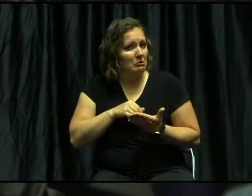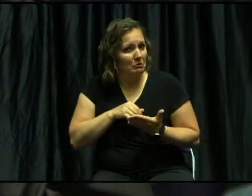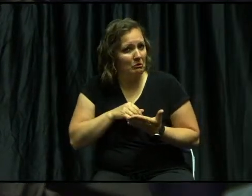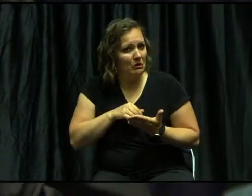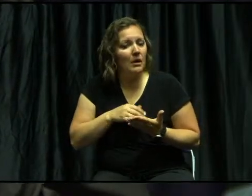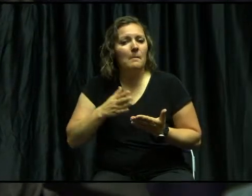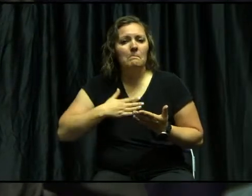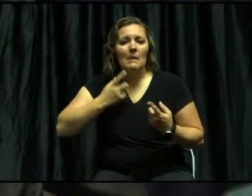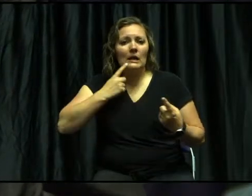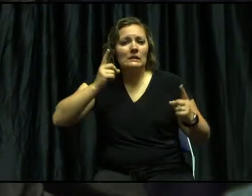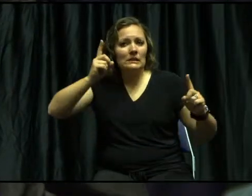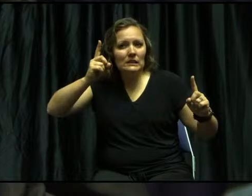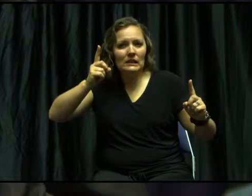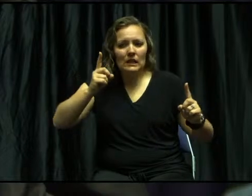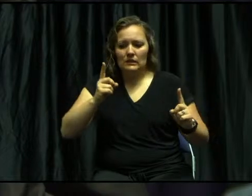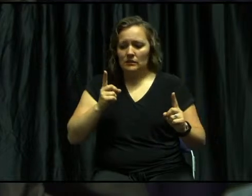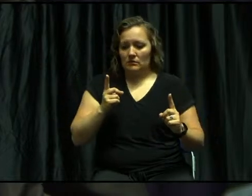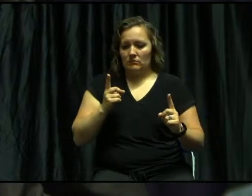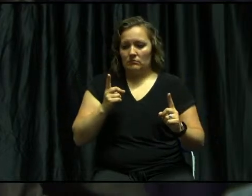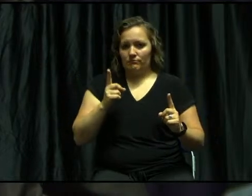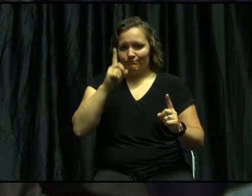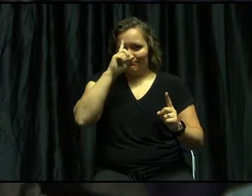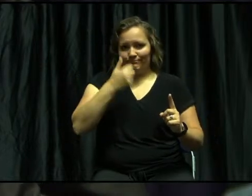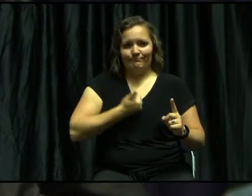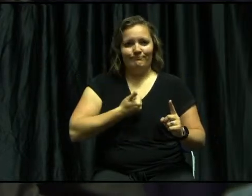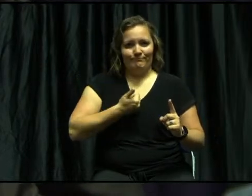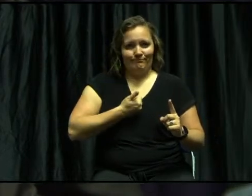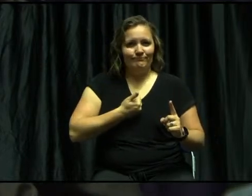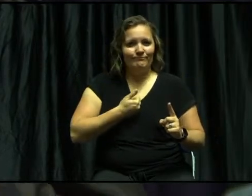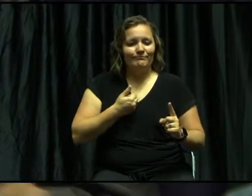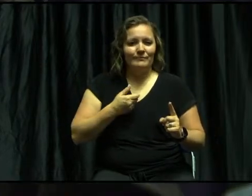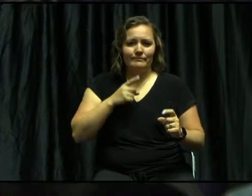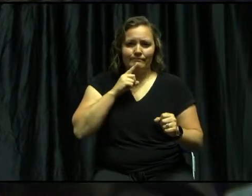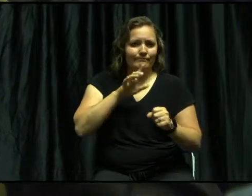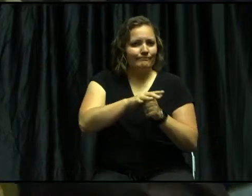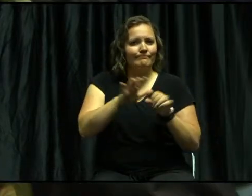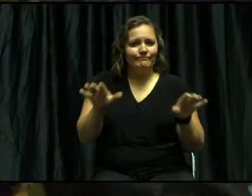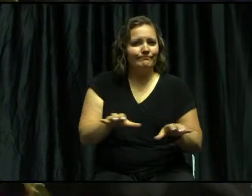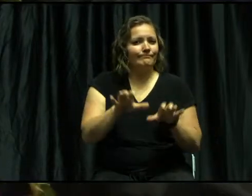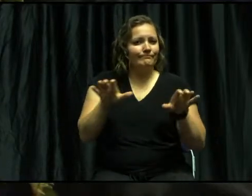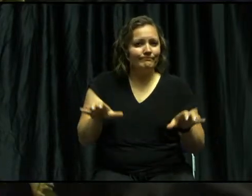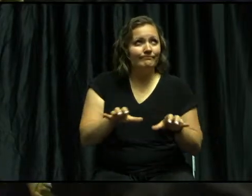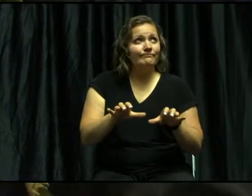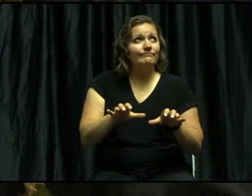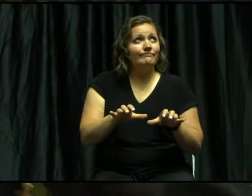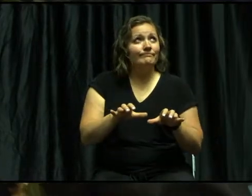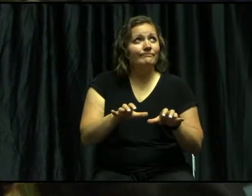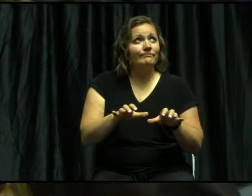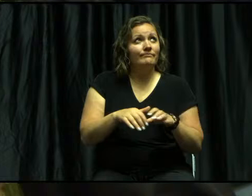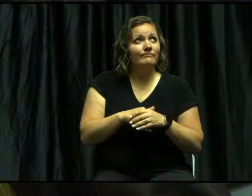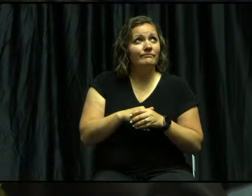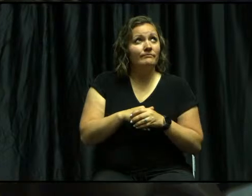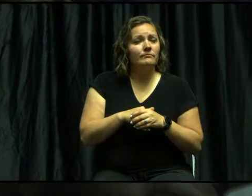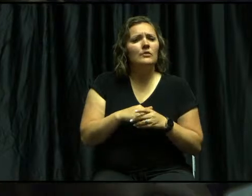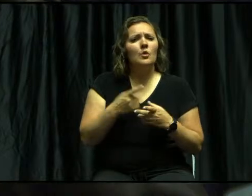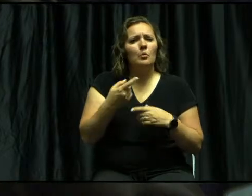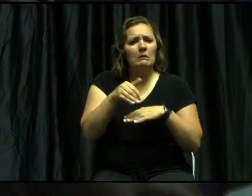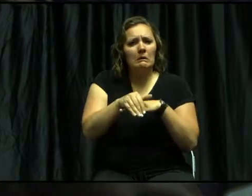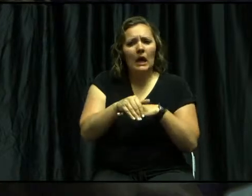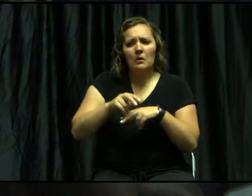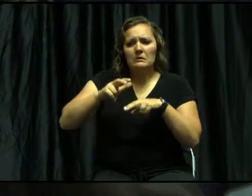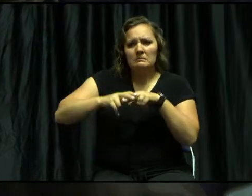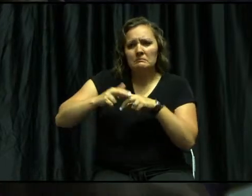My success is up to me and my committed action. One morning, while I was sitting in my hotel room